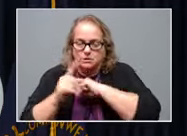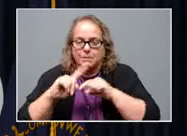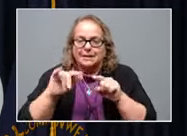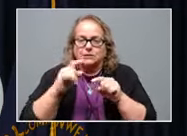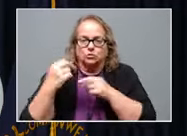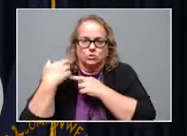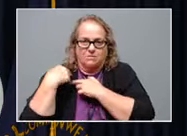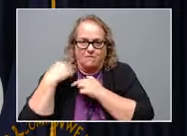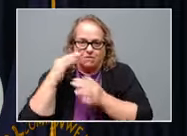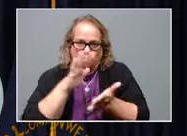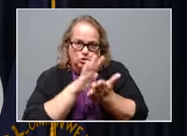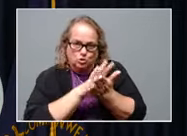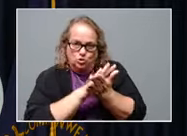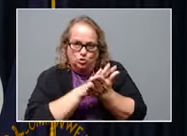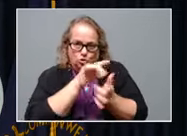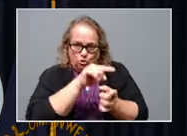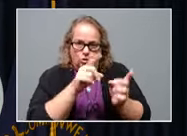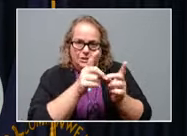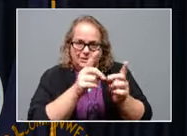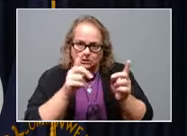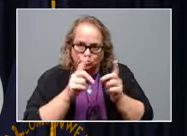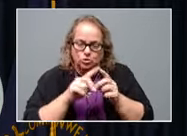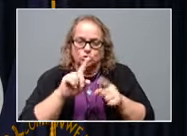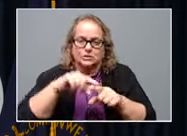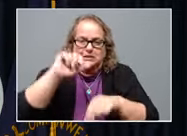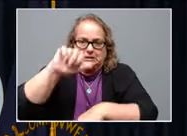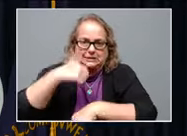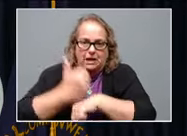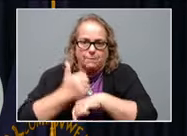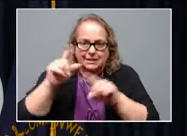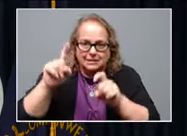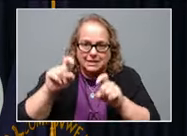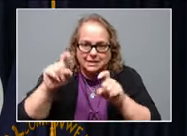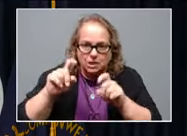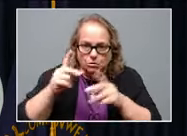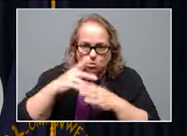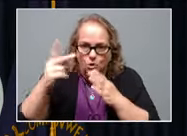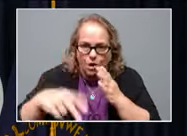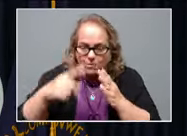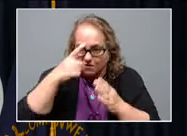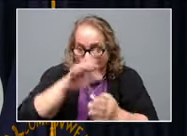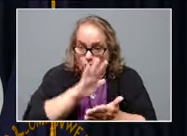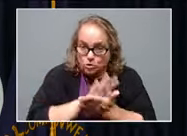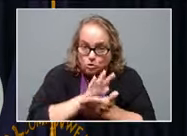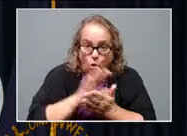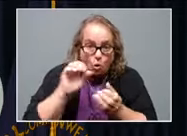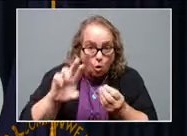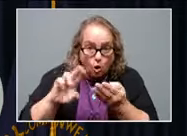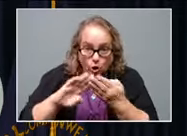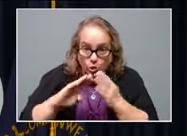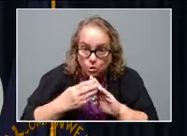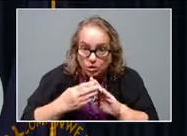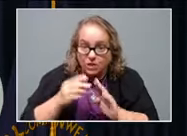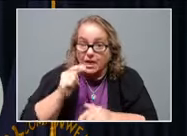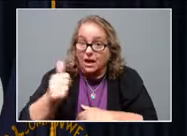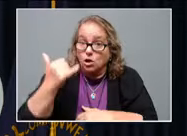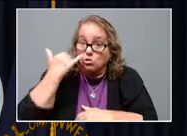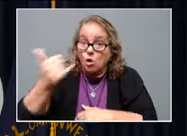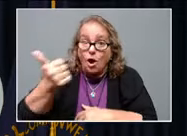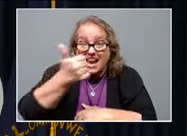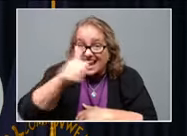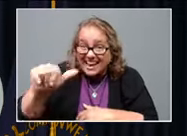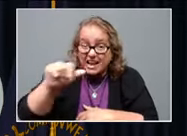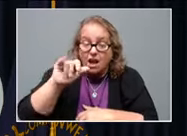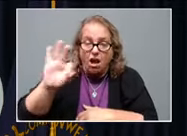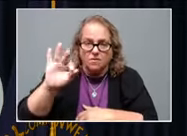district to set up a testing program for their school or their community. They can call any of the 19